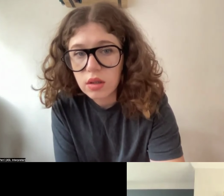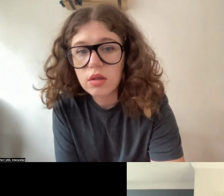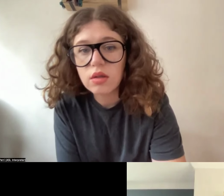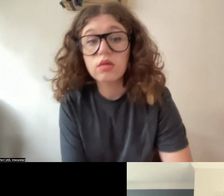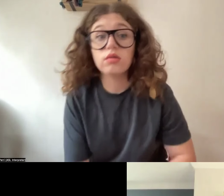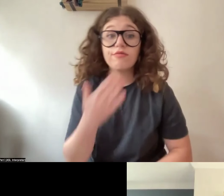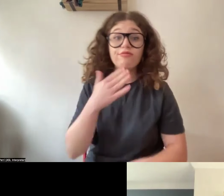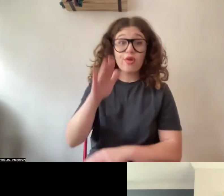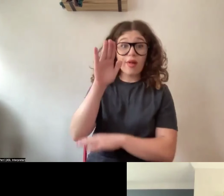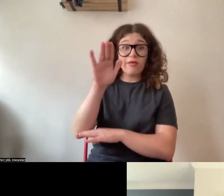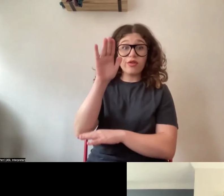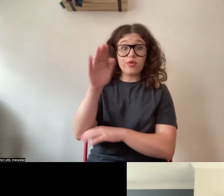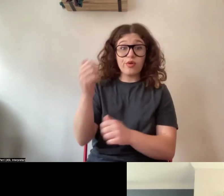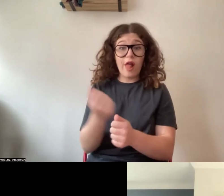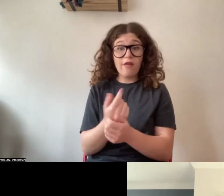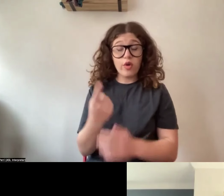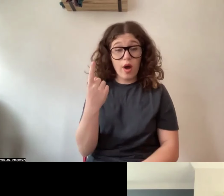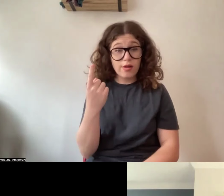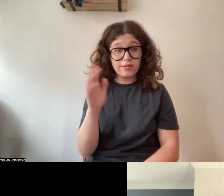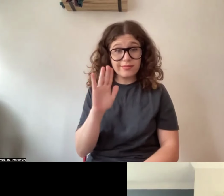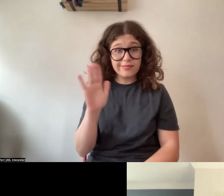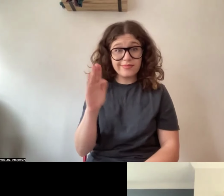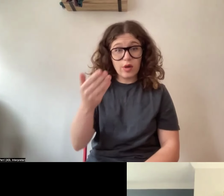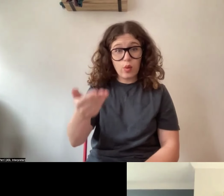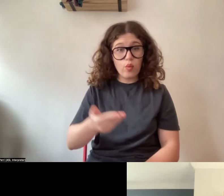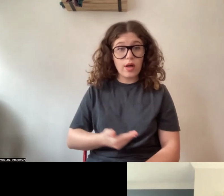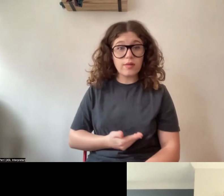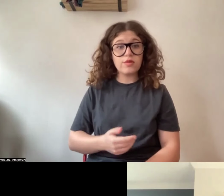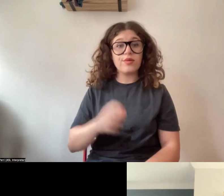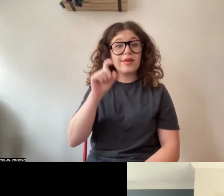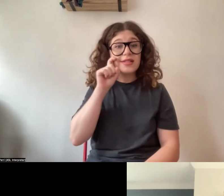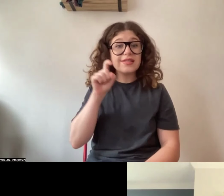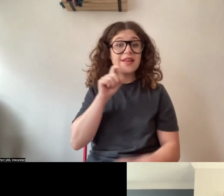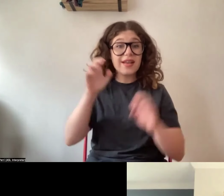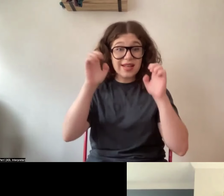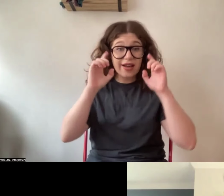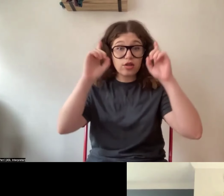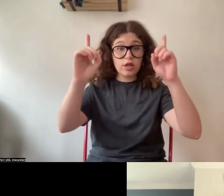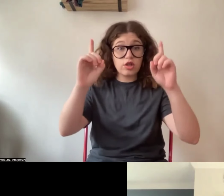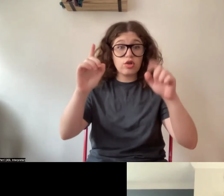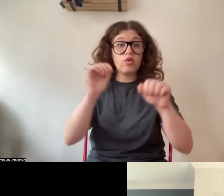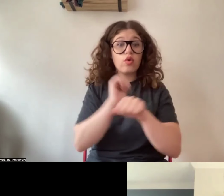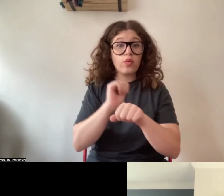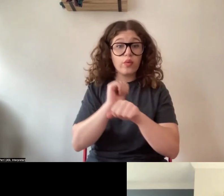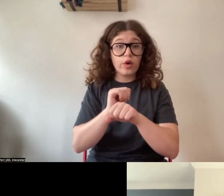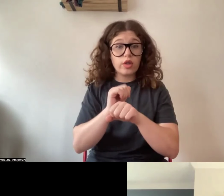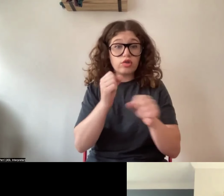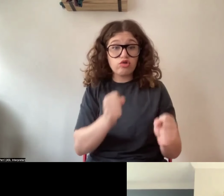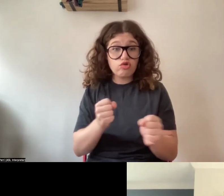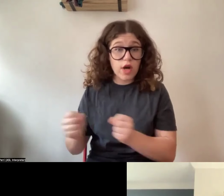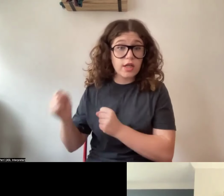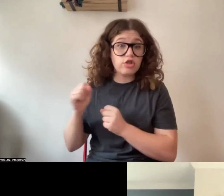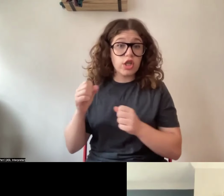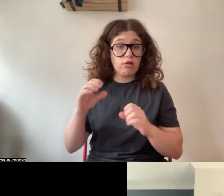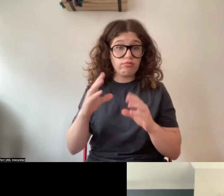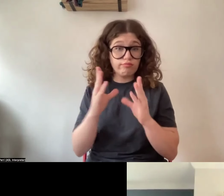Good afternoon, everyone. Welcome to the Sex Ed Works strategy call.